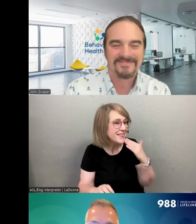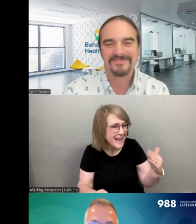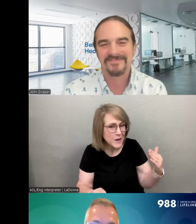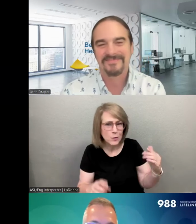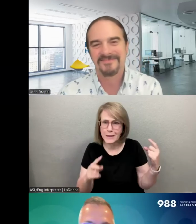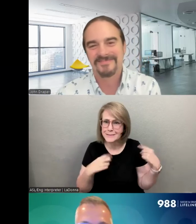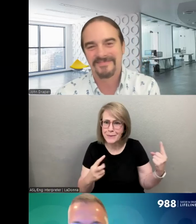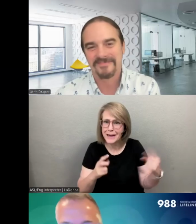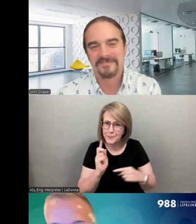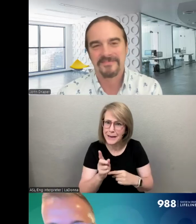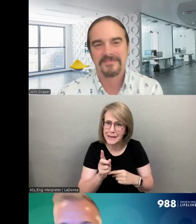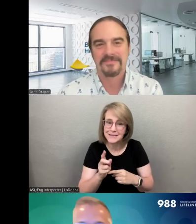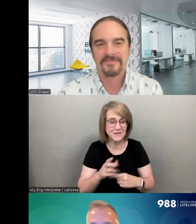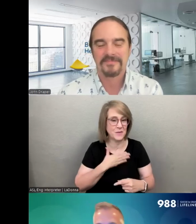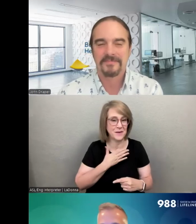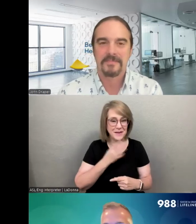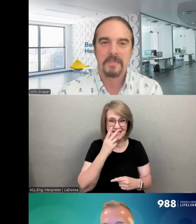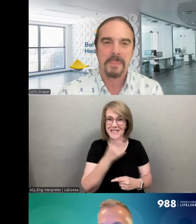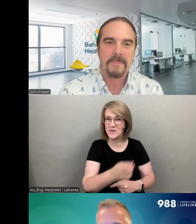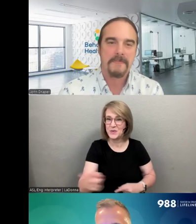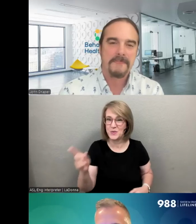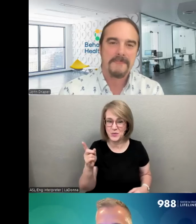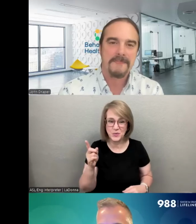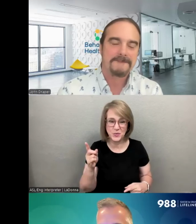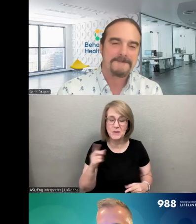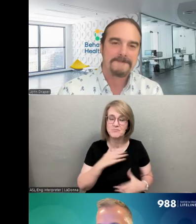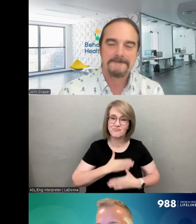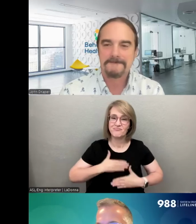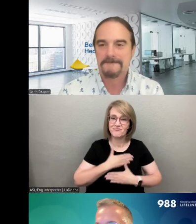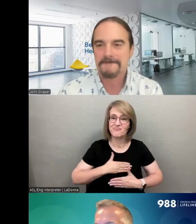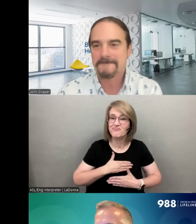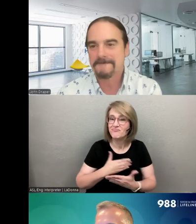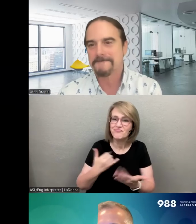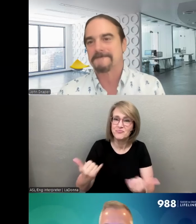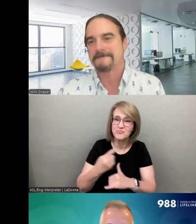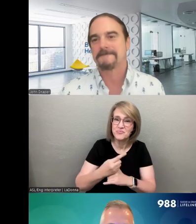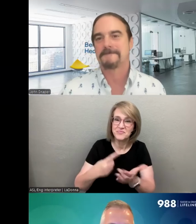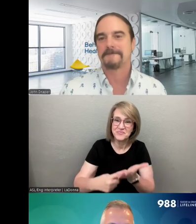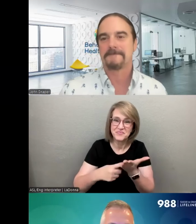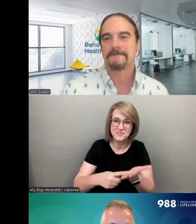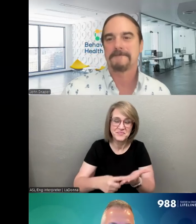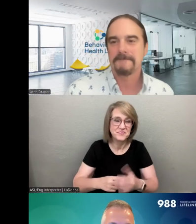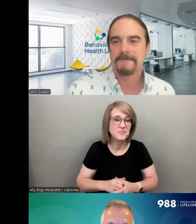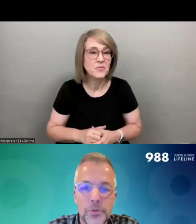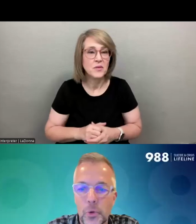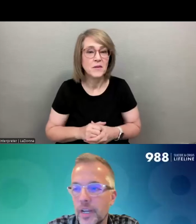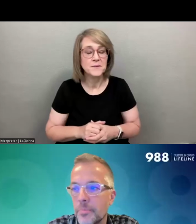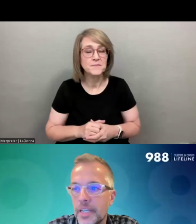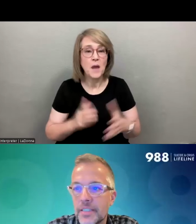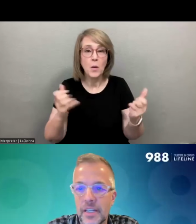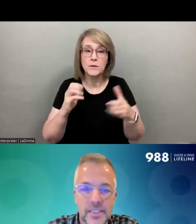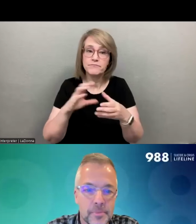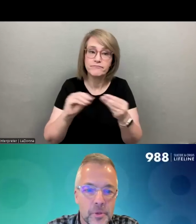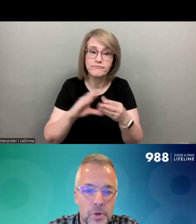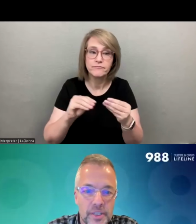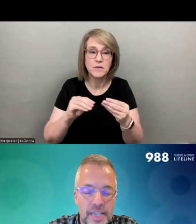so happy to see everybody, and really appreciate this great discussion today. So I just wanted to provide a few quick